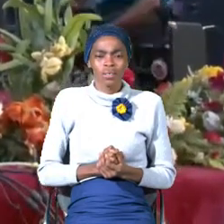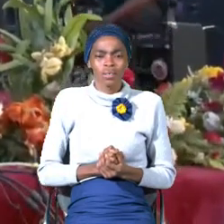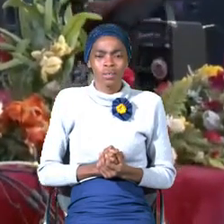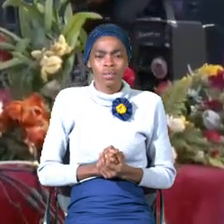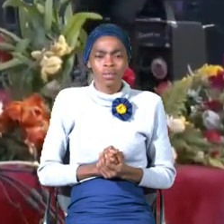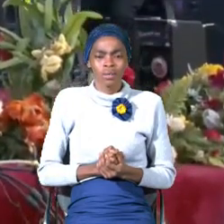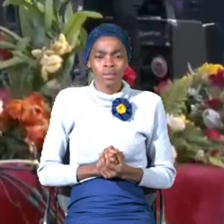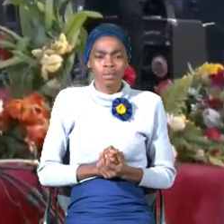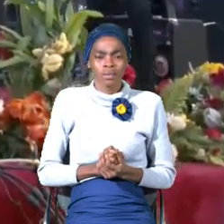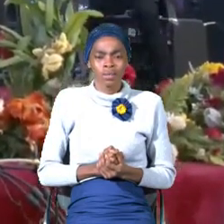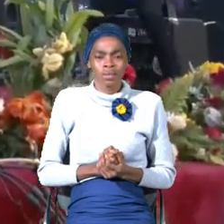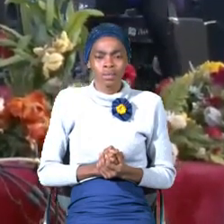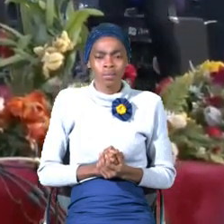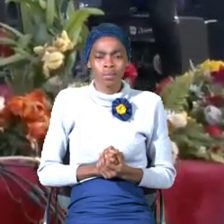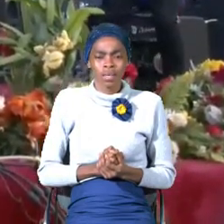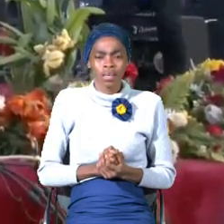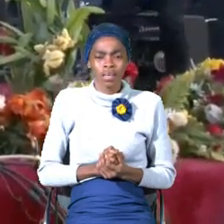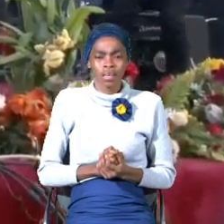Hey.